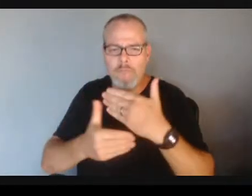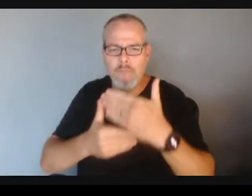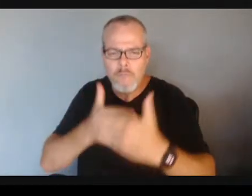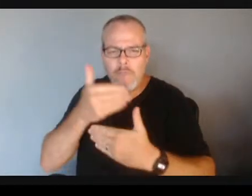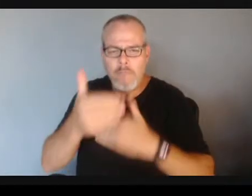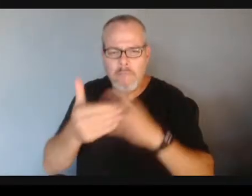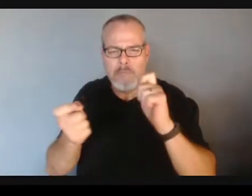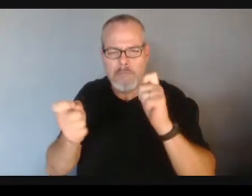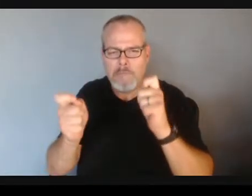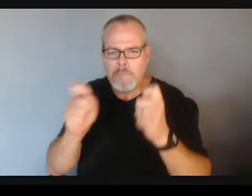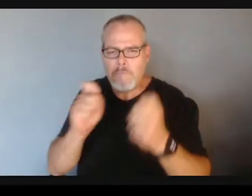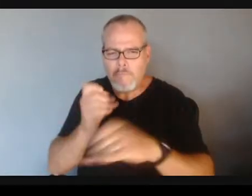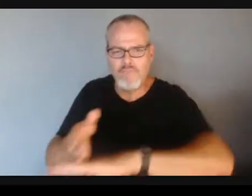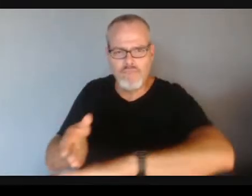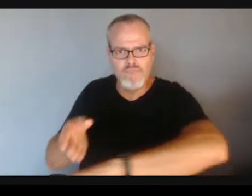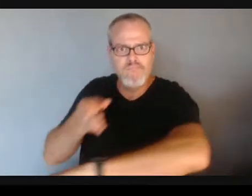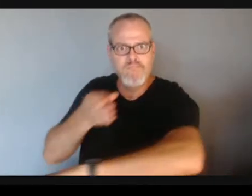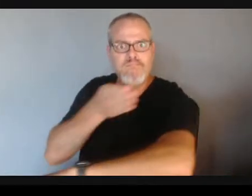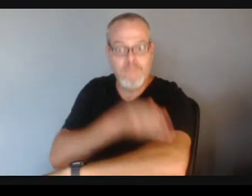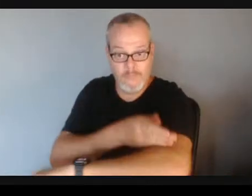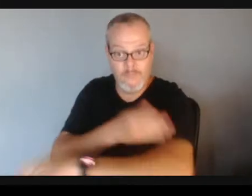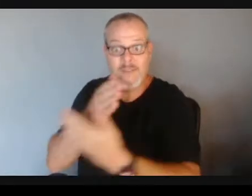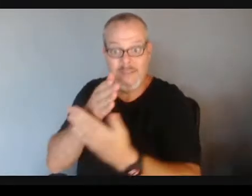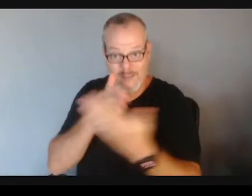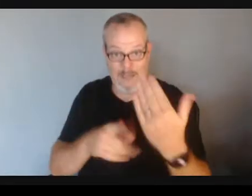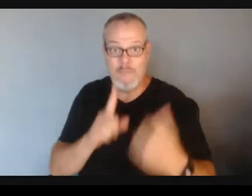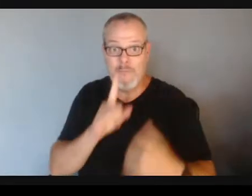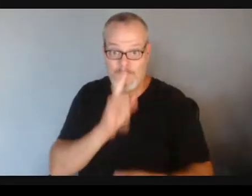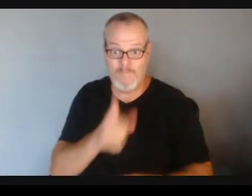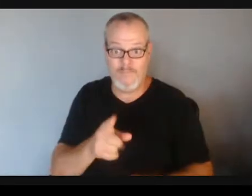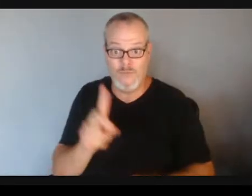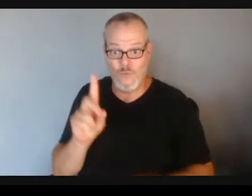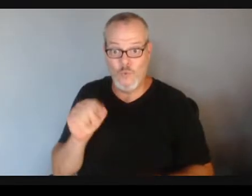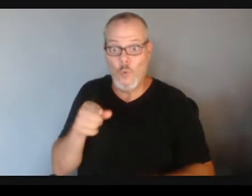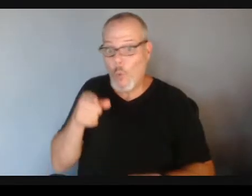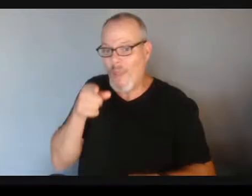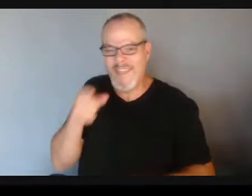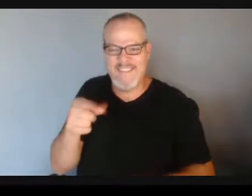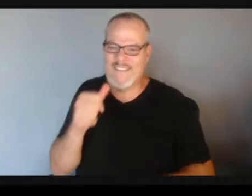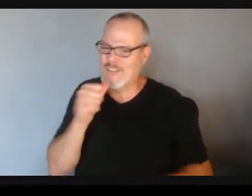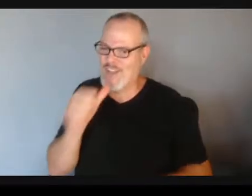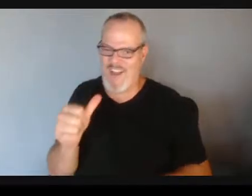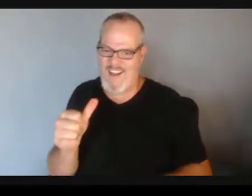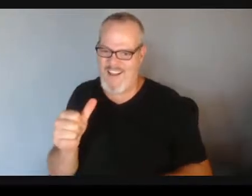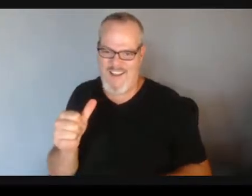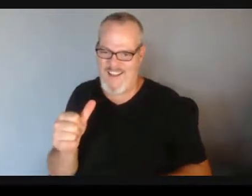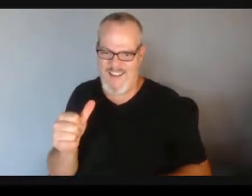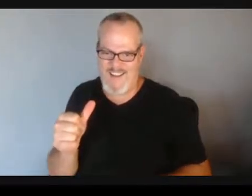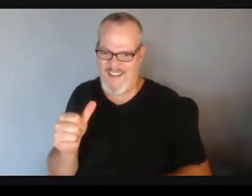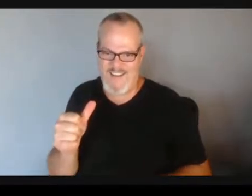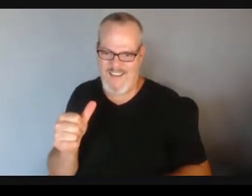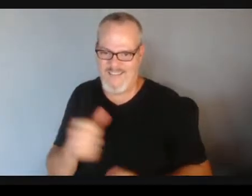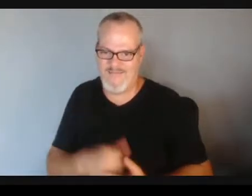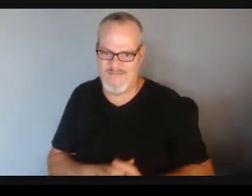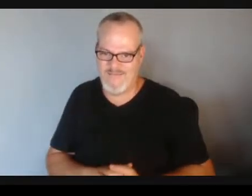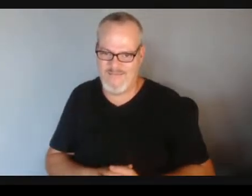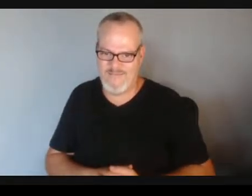some of them, do. I wouldn't say this is one of them that's subtle. No.